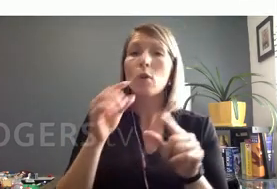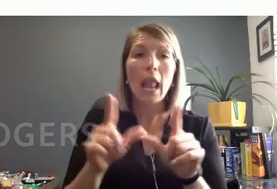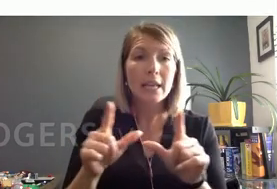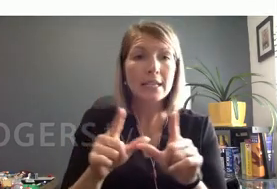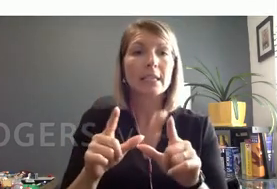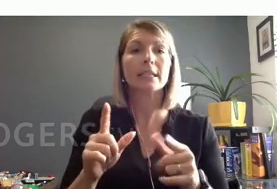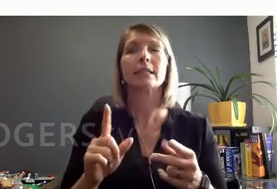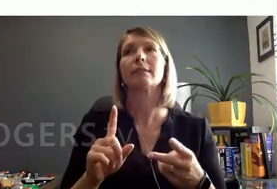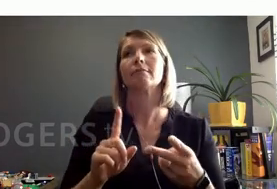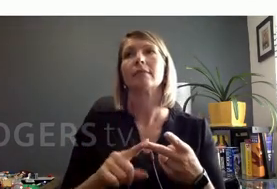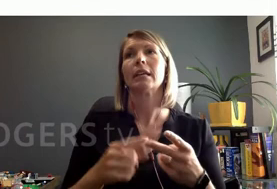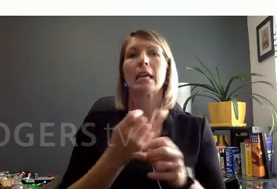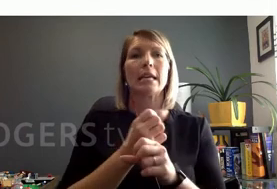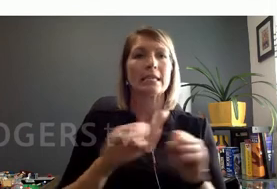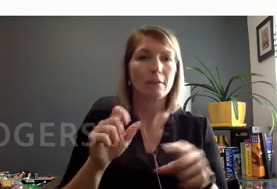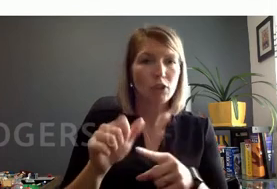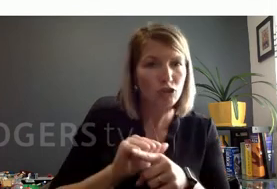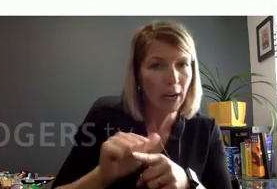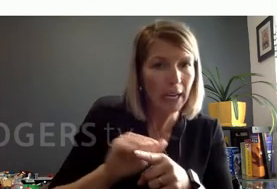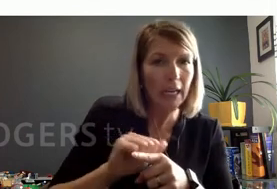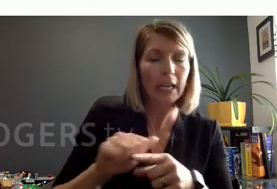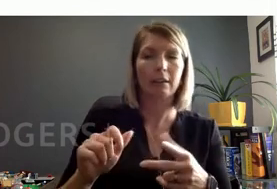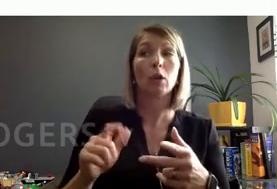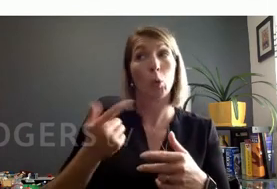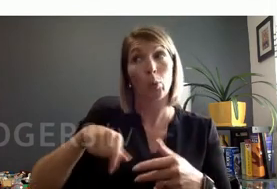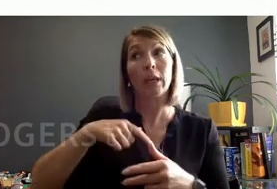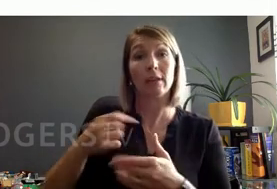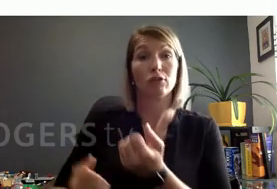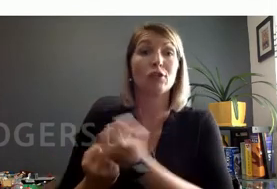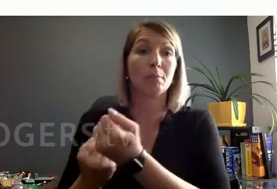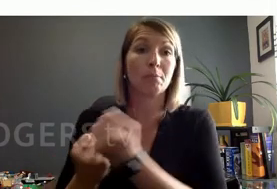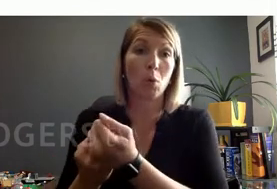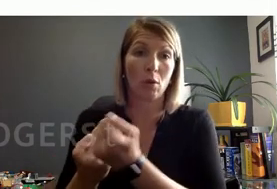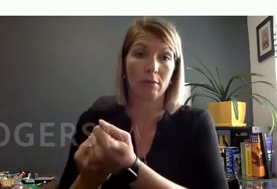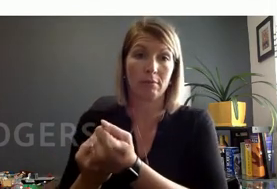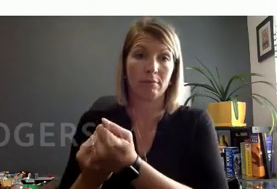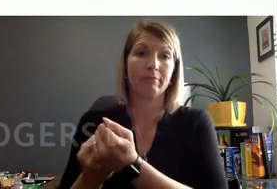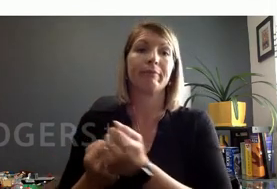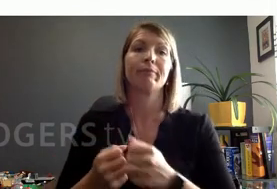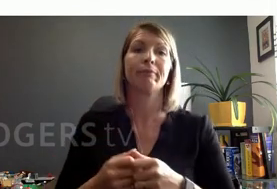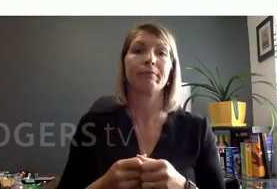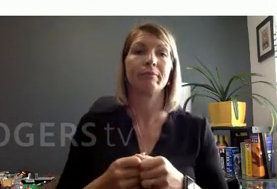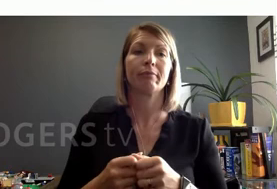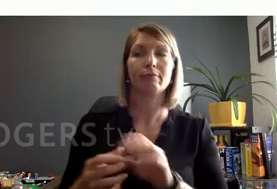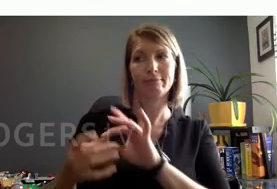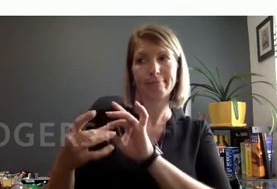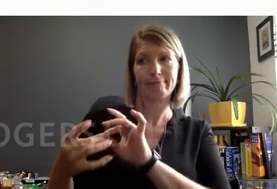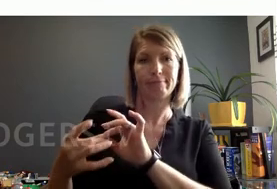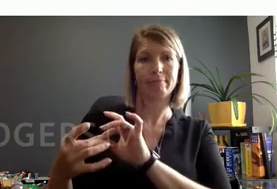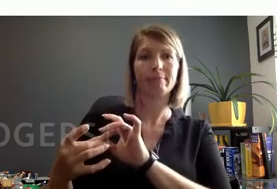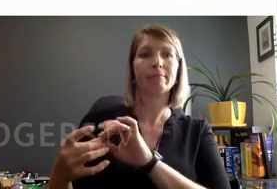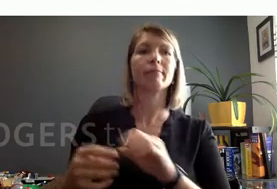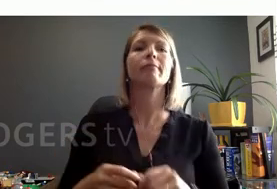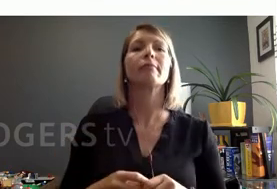know, safety training to all of those things. And we are there the whole time. And after they get here, they